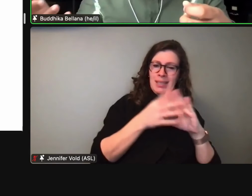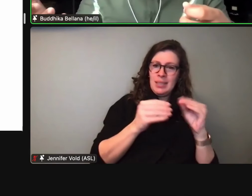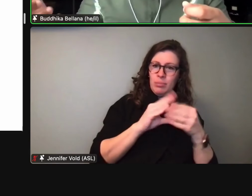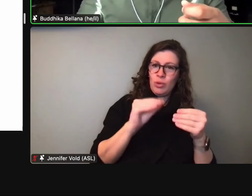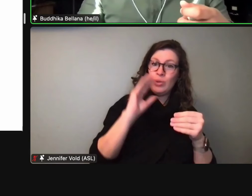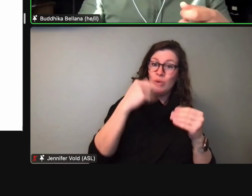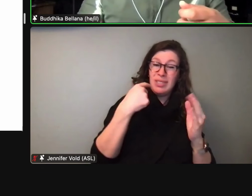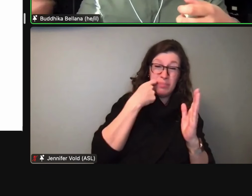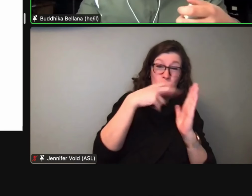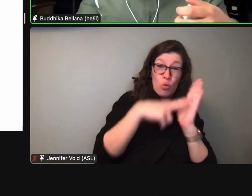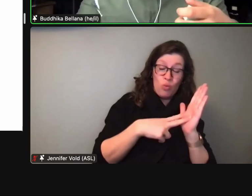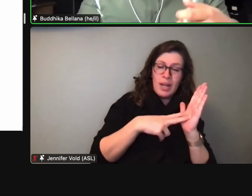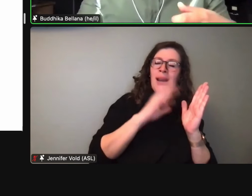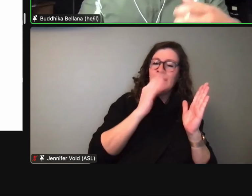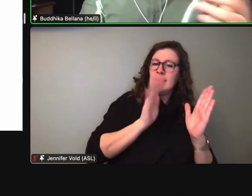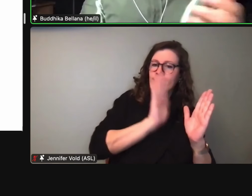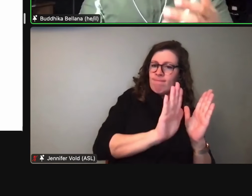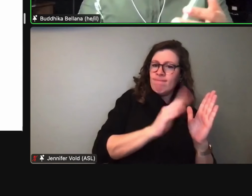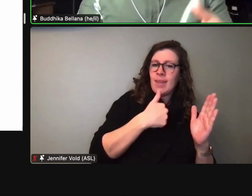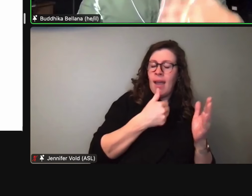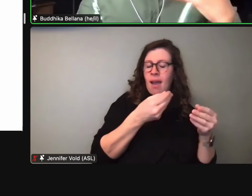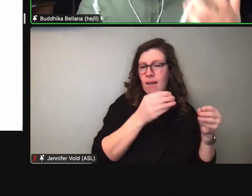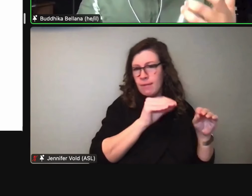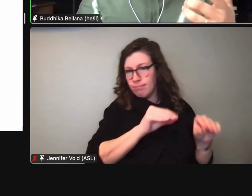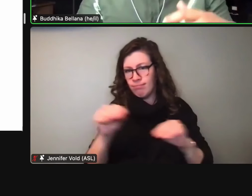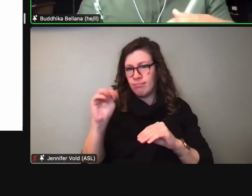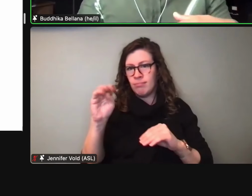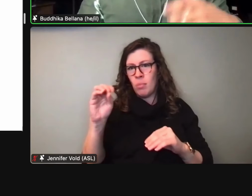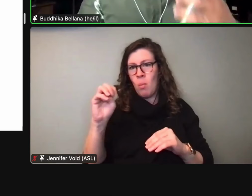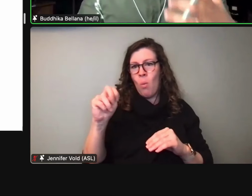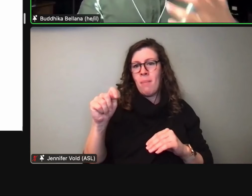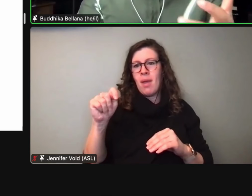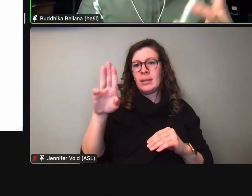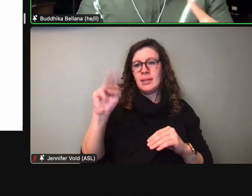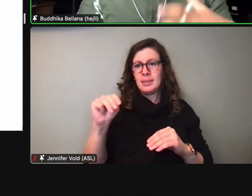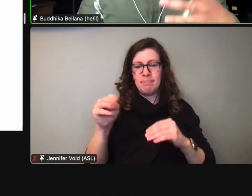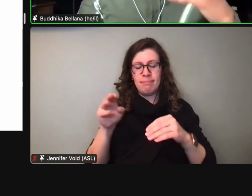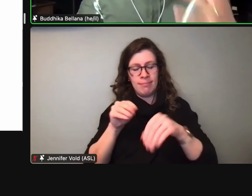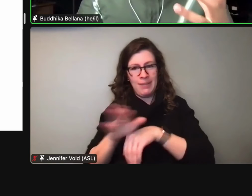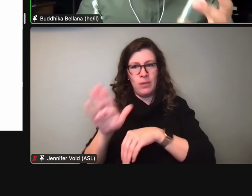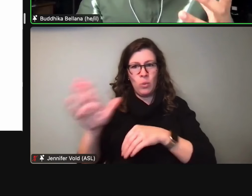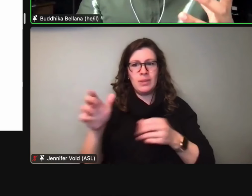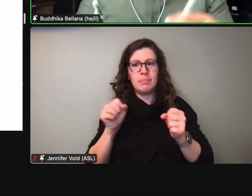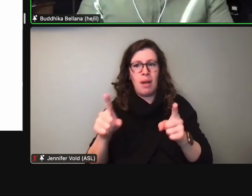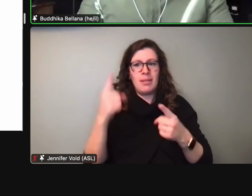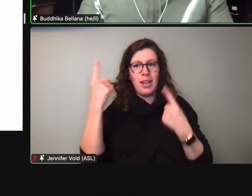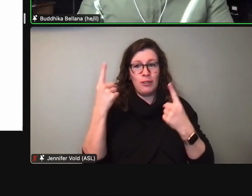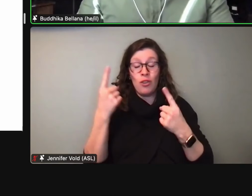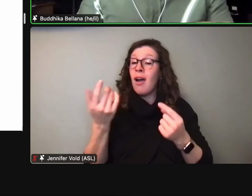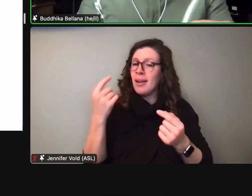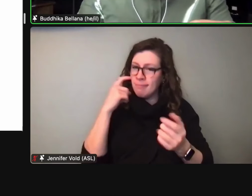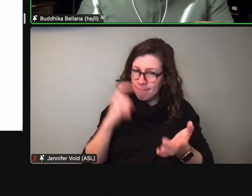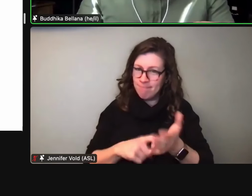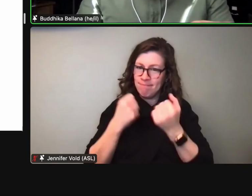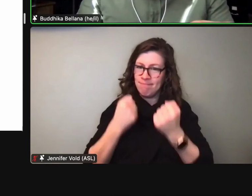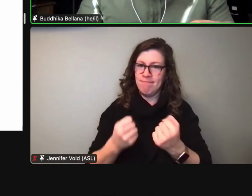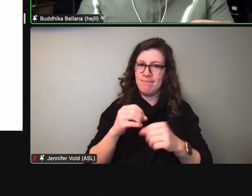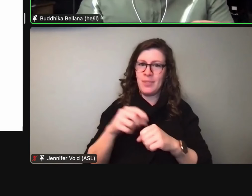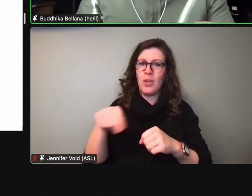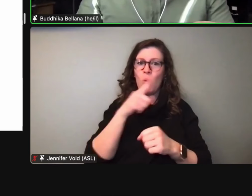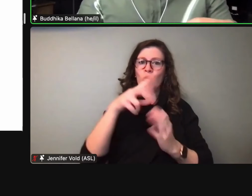of momentum that helps carry over into spontaneous thought after reading it. And again, this was more prominent for the participants in the